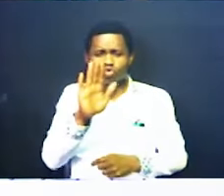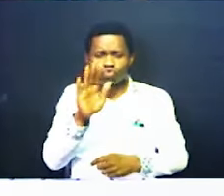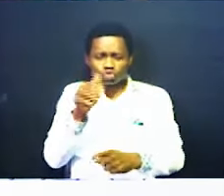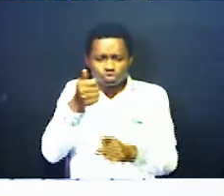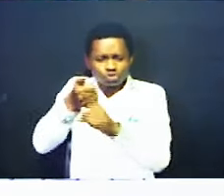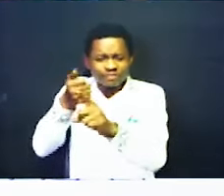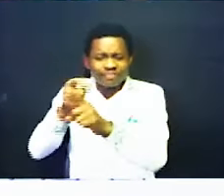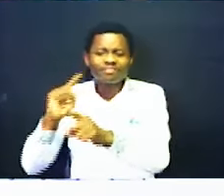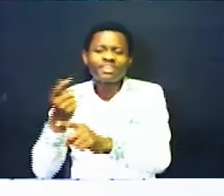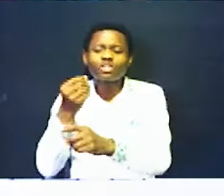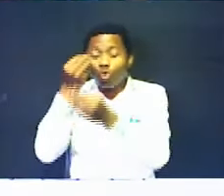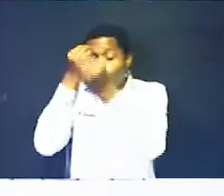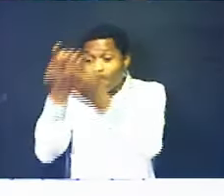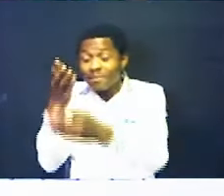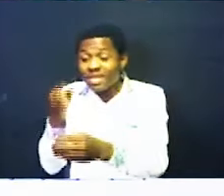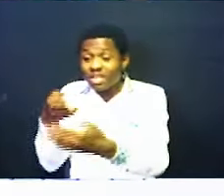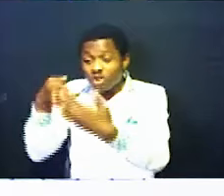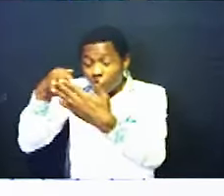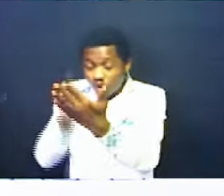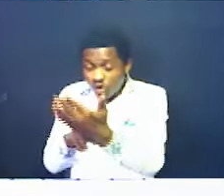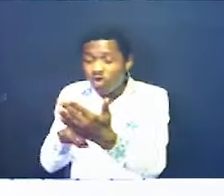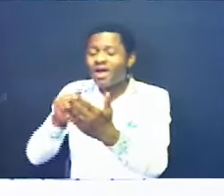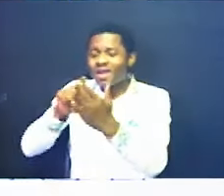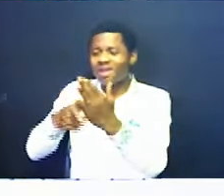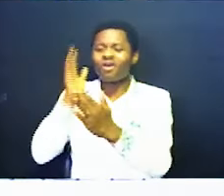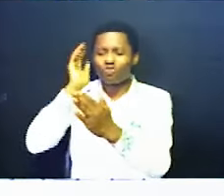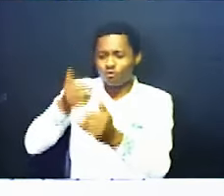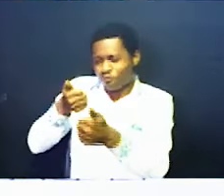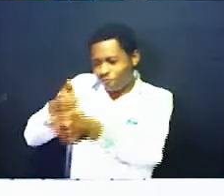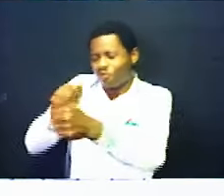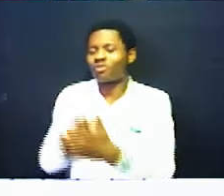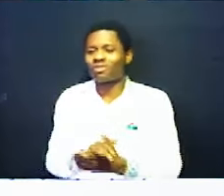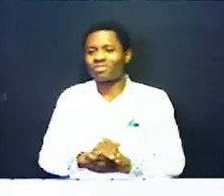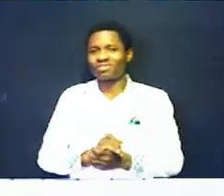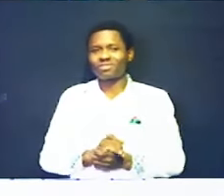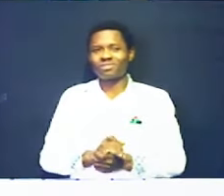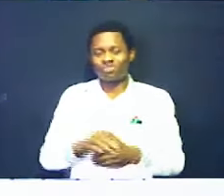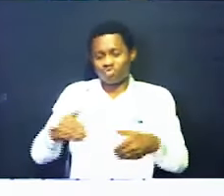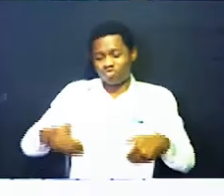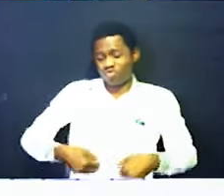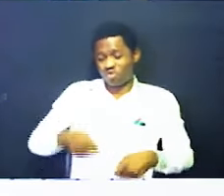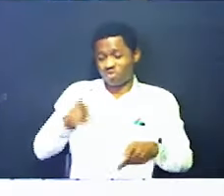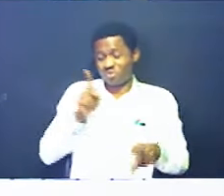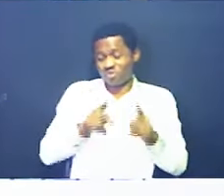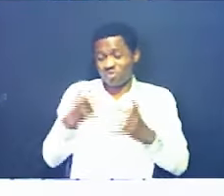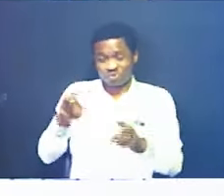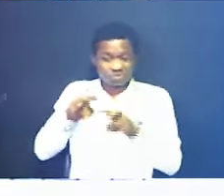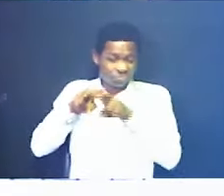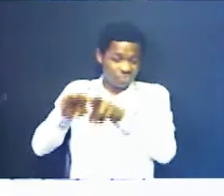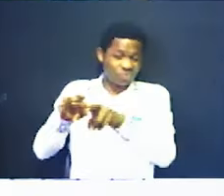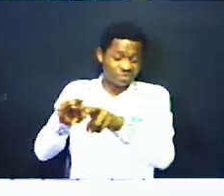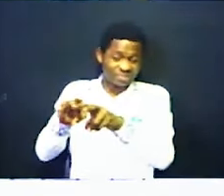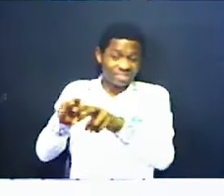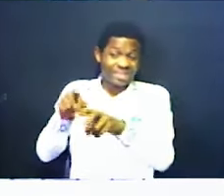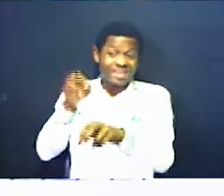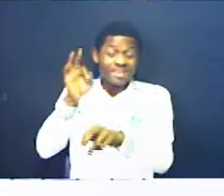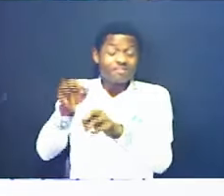no enye tumi no nemum wo bu se ye betumi aye de ye kanu ansana wo bu ye tumi no. The key to the youth